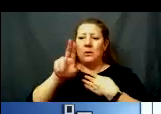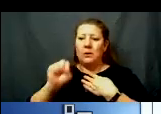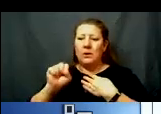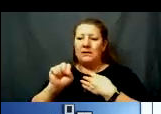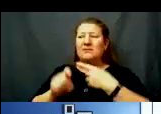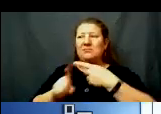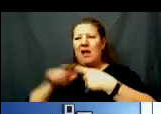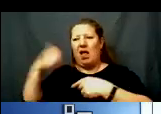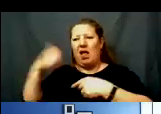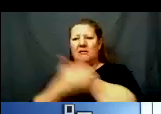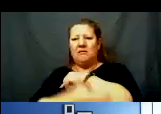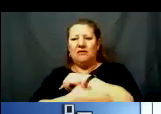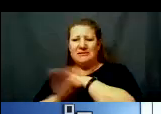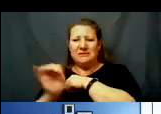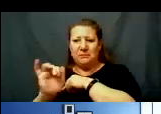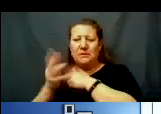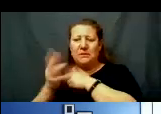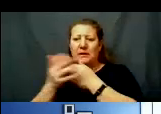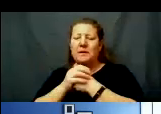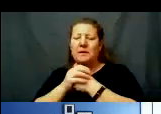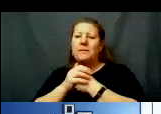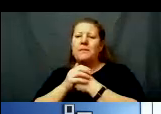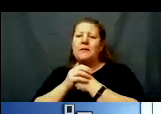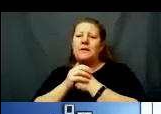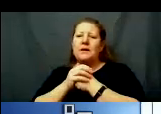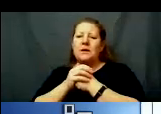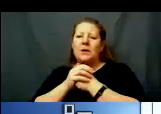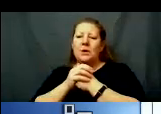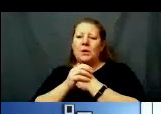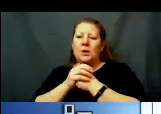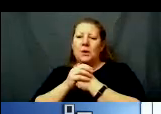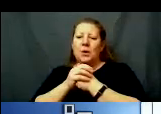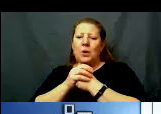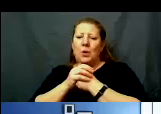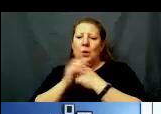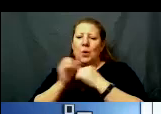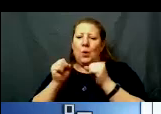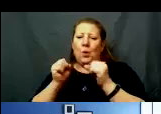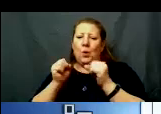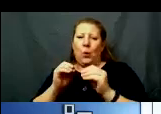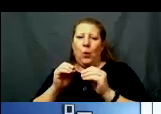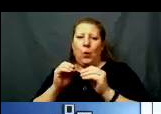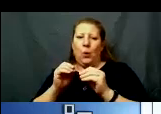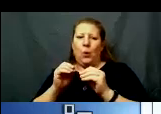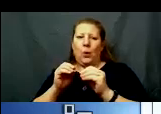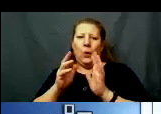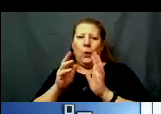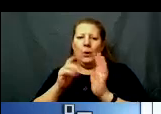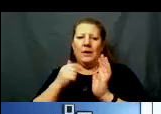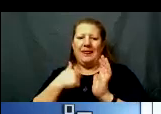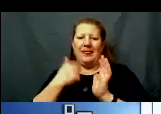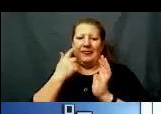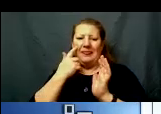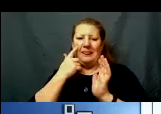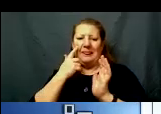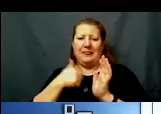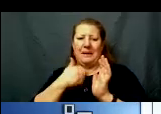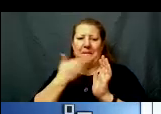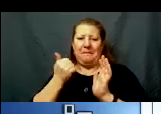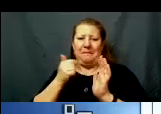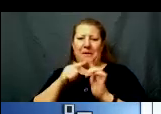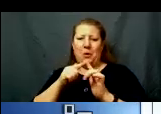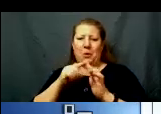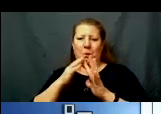So I think I'm gonna begin to wrap up and simply say a few things. I wanna just